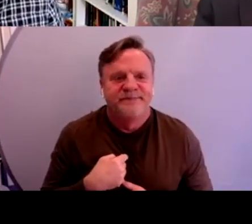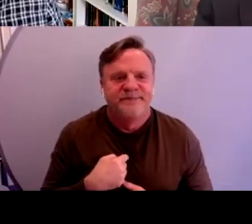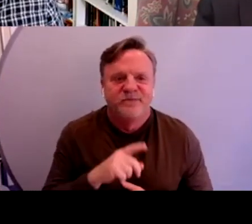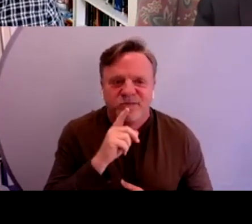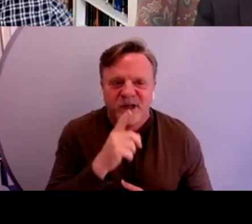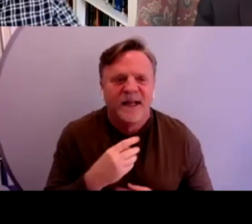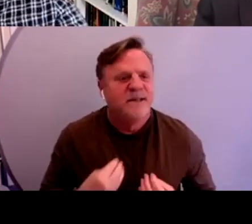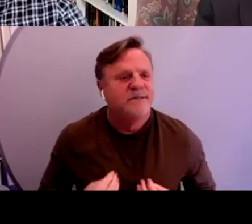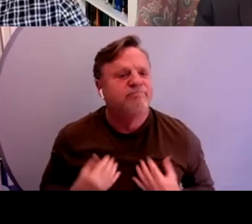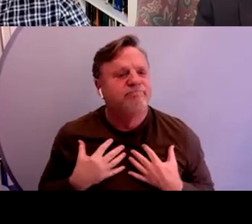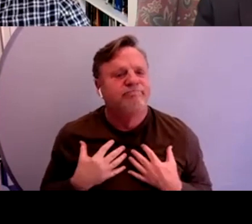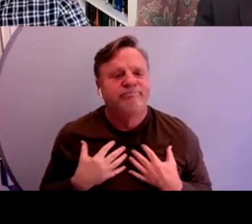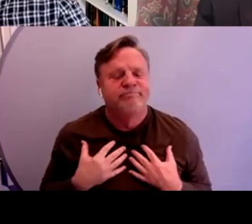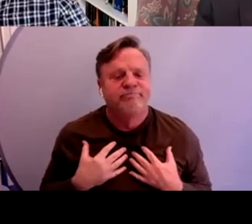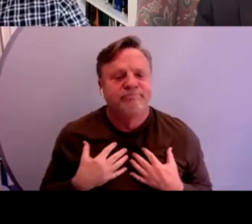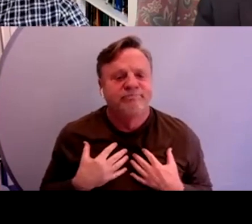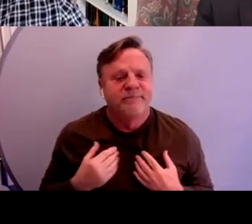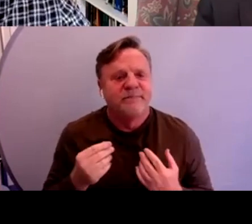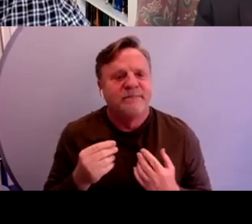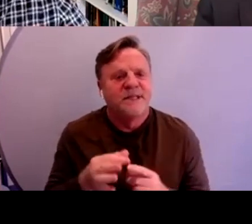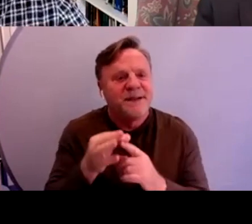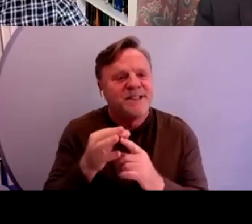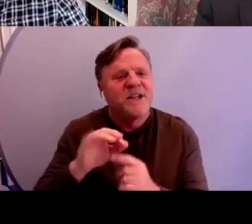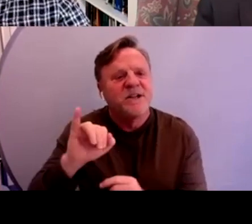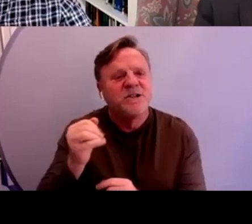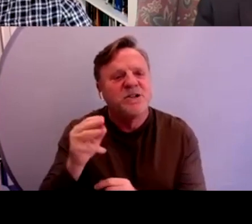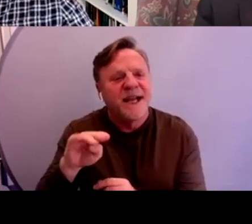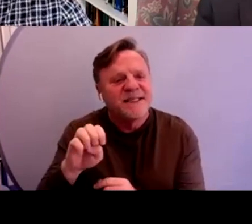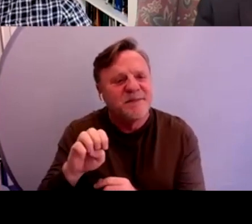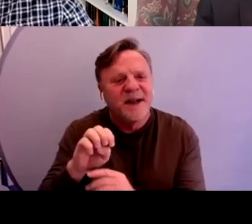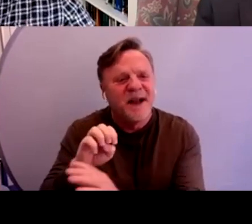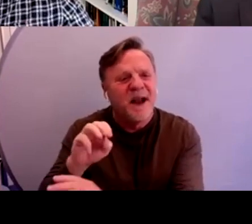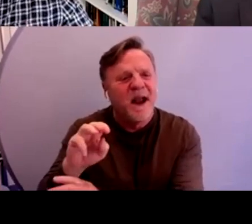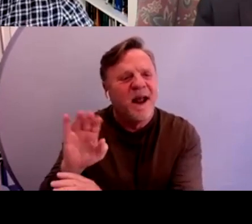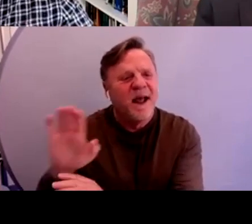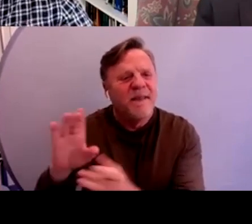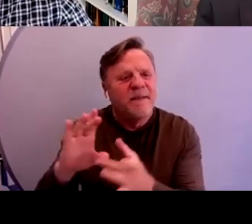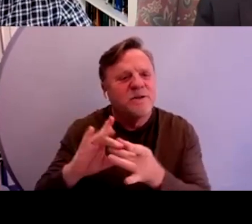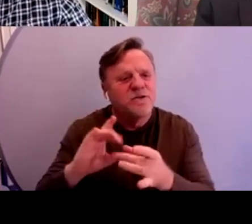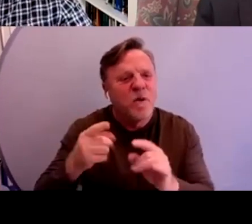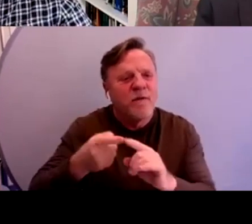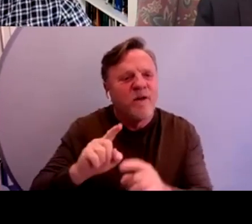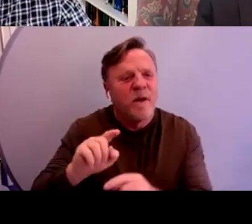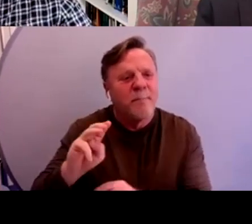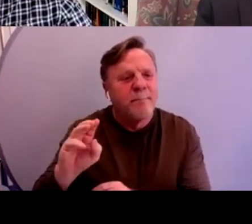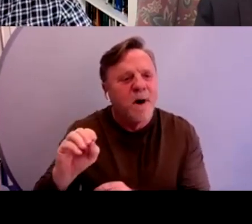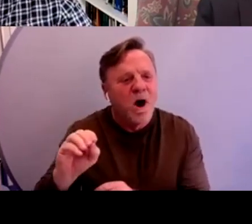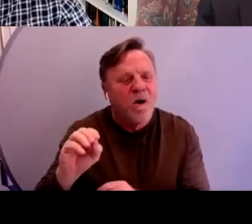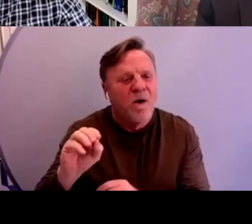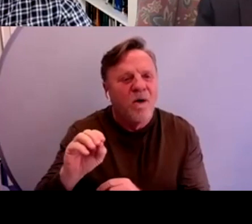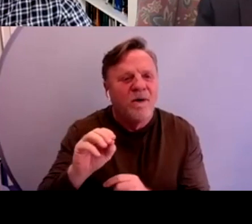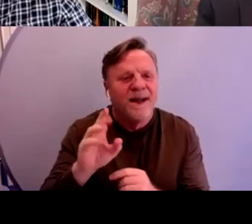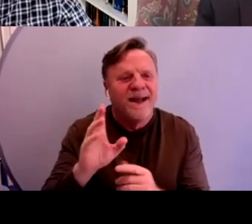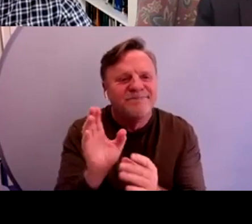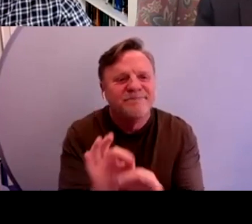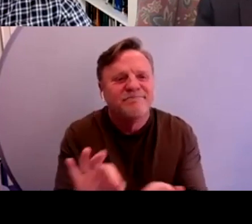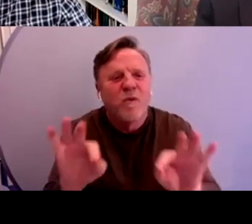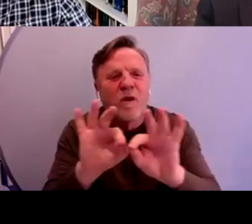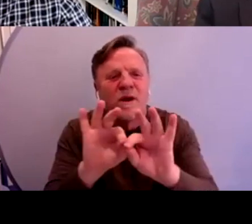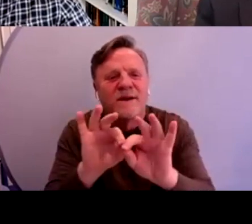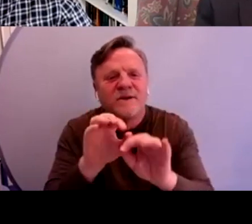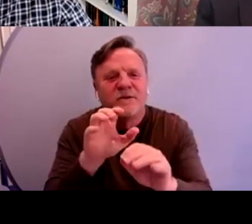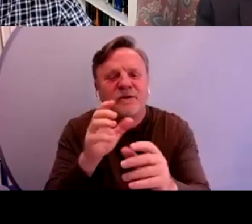moved, especially Jasmine, by Mo's story, how important it is to capture